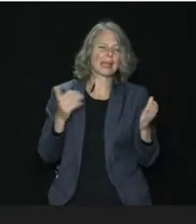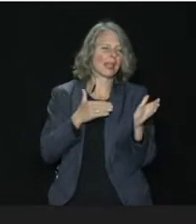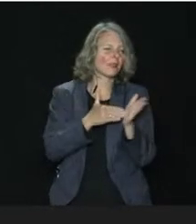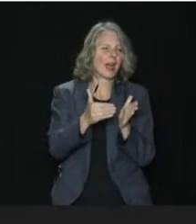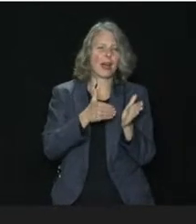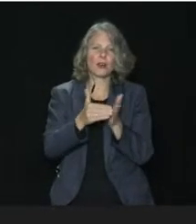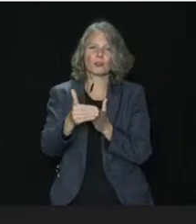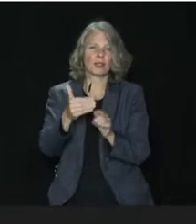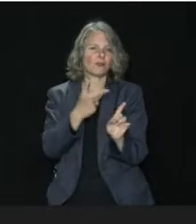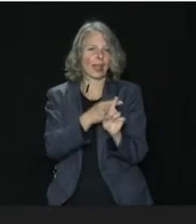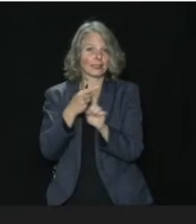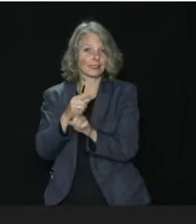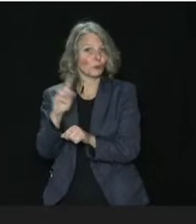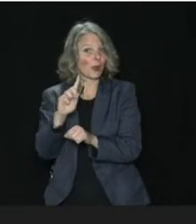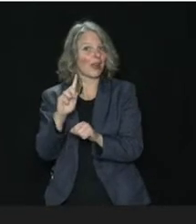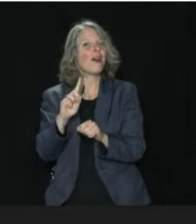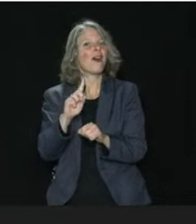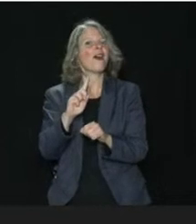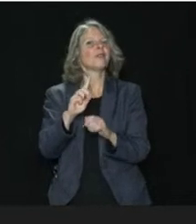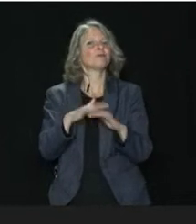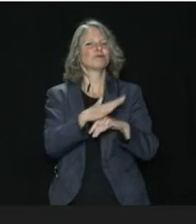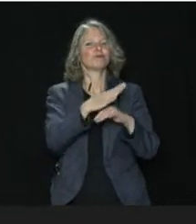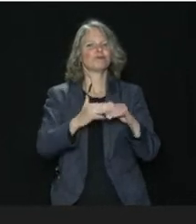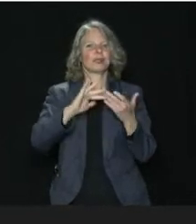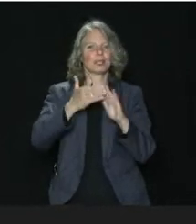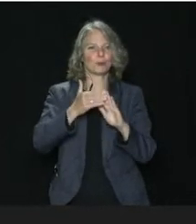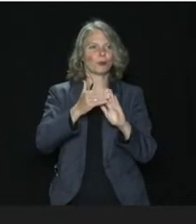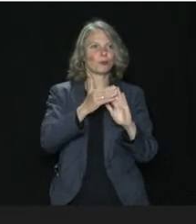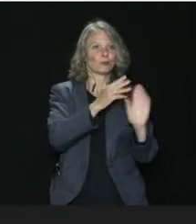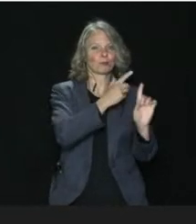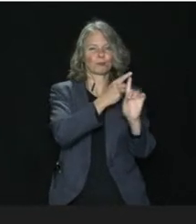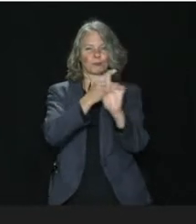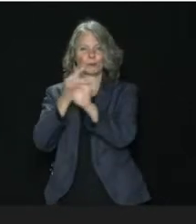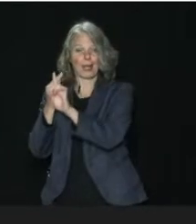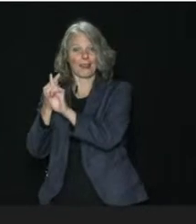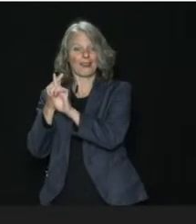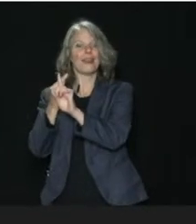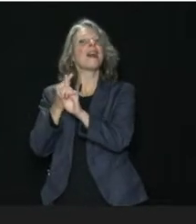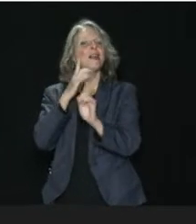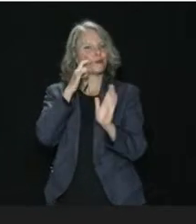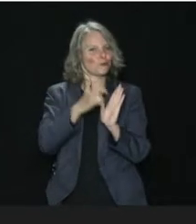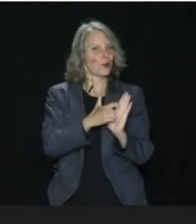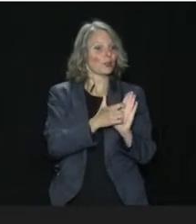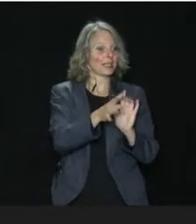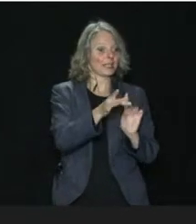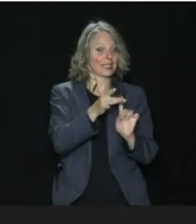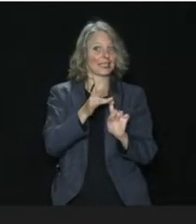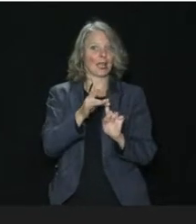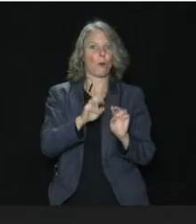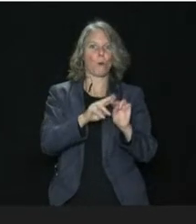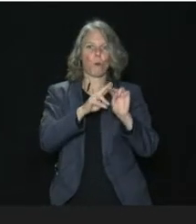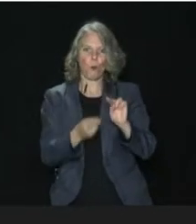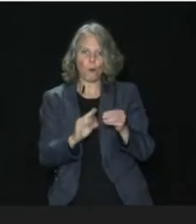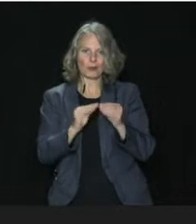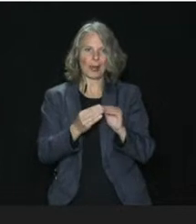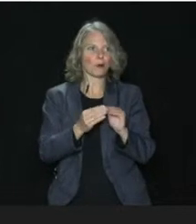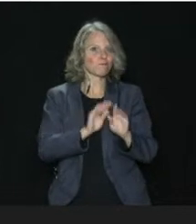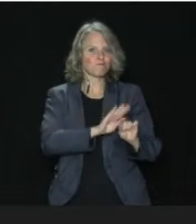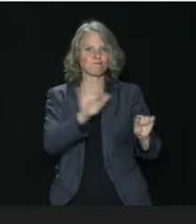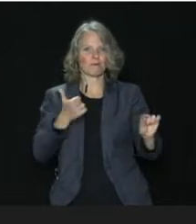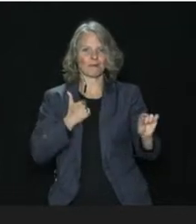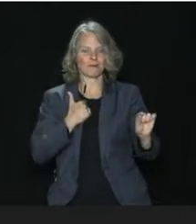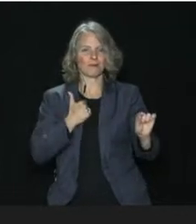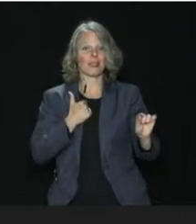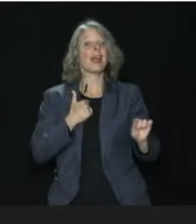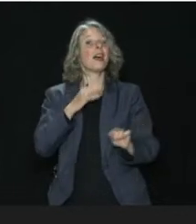Indigenous communities. Cases are now falling quickly in places across the country. In fact, for First Nations communities